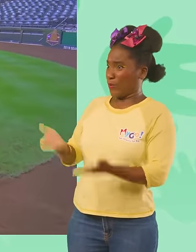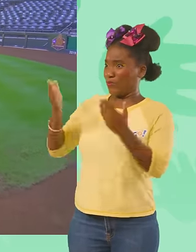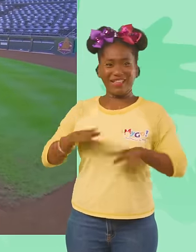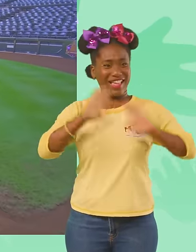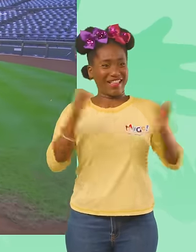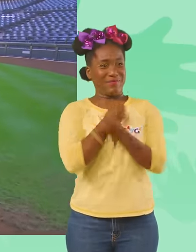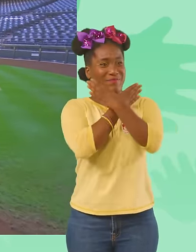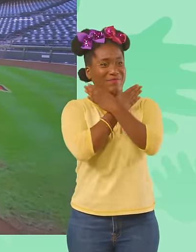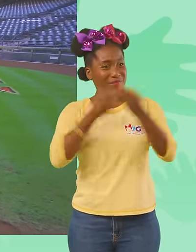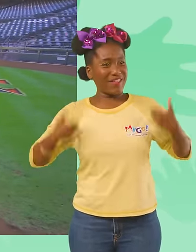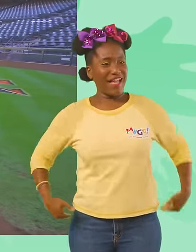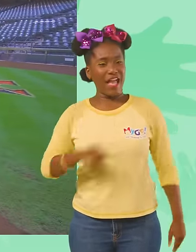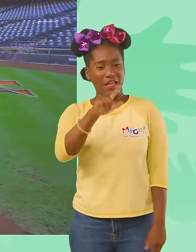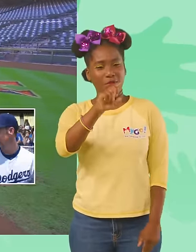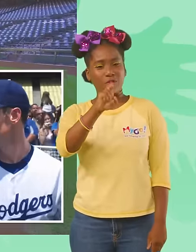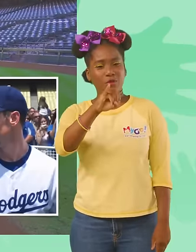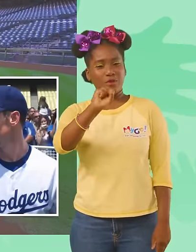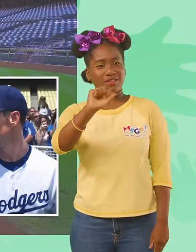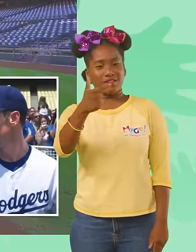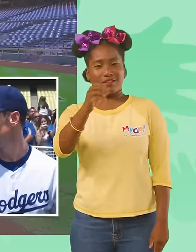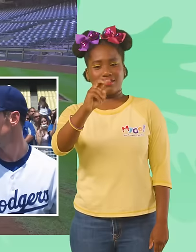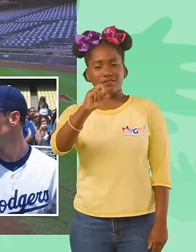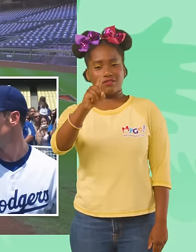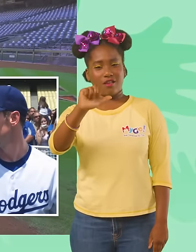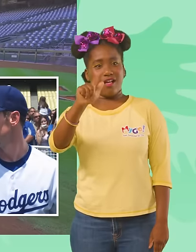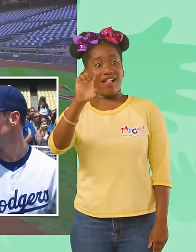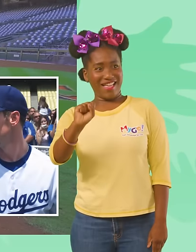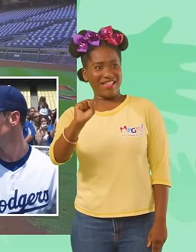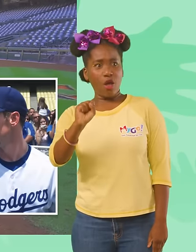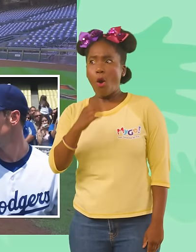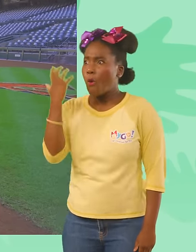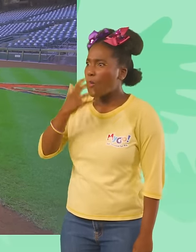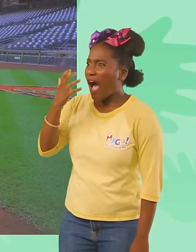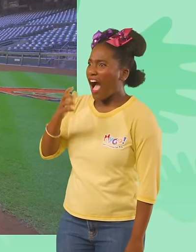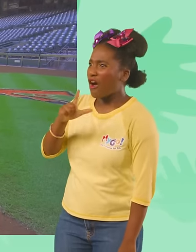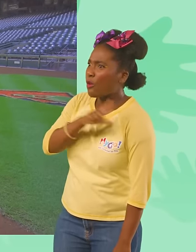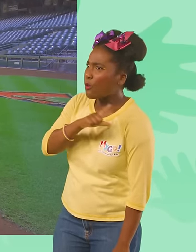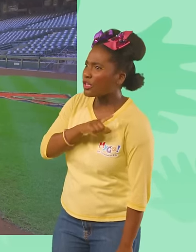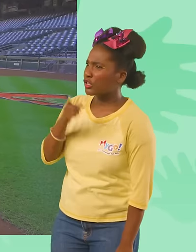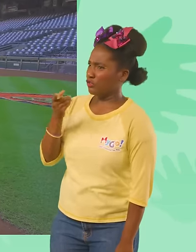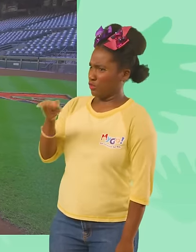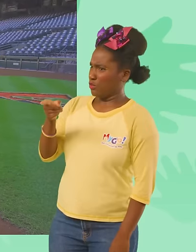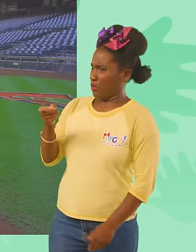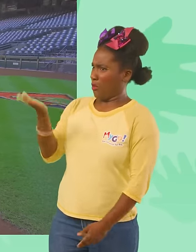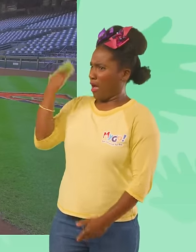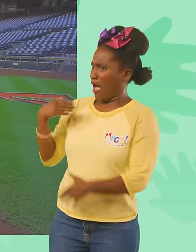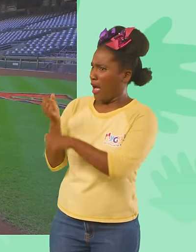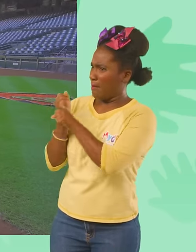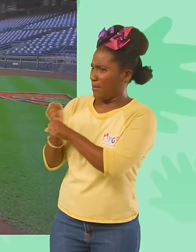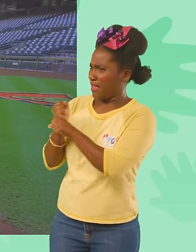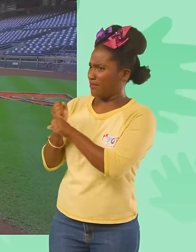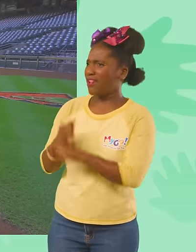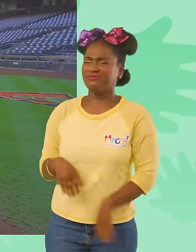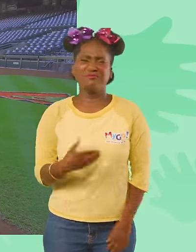Hi, Blippi. Hey. I'm Luis Gonzalez. Whoa. Luis Gonzalez? Do you play baseball? I used to